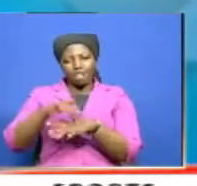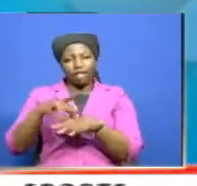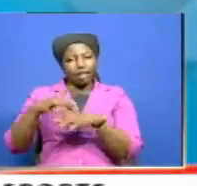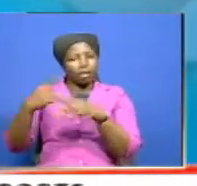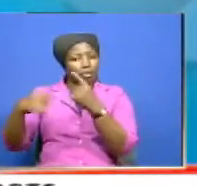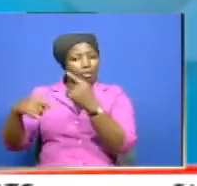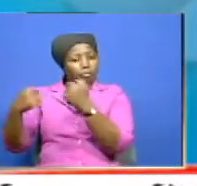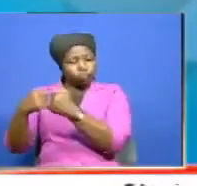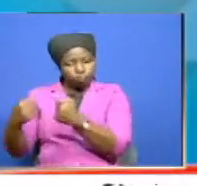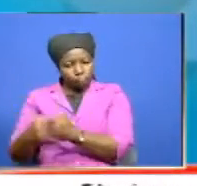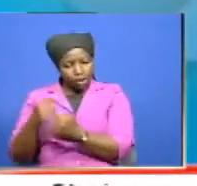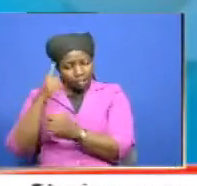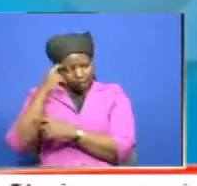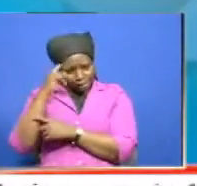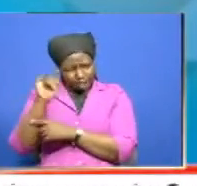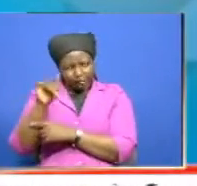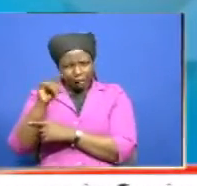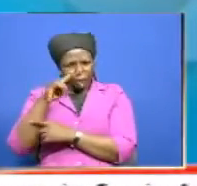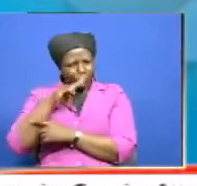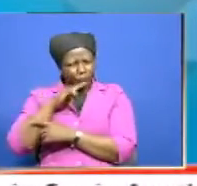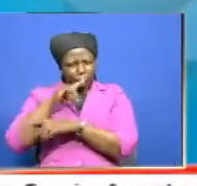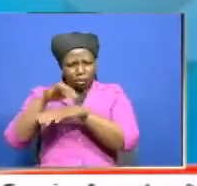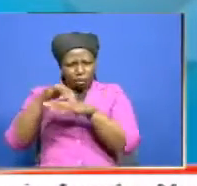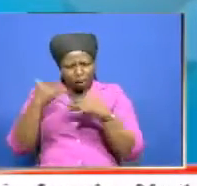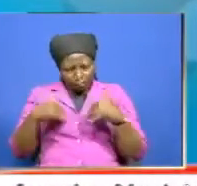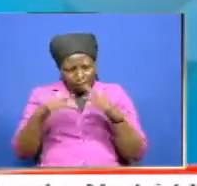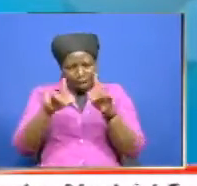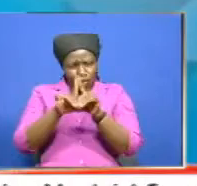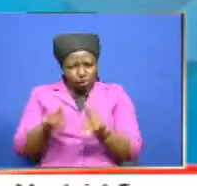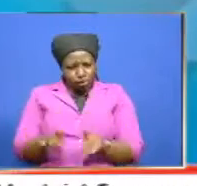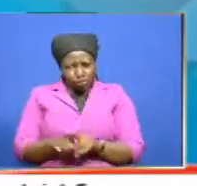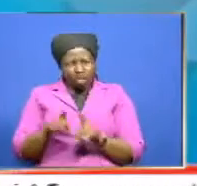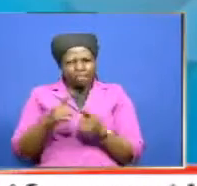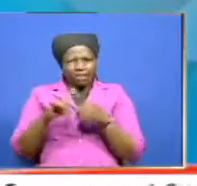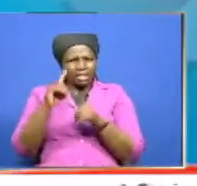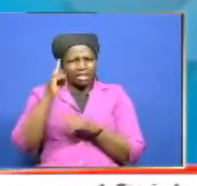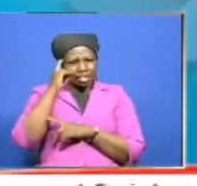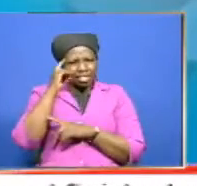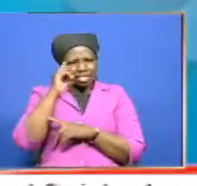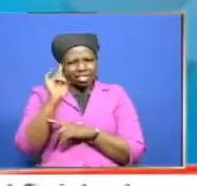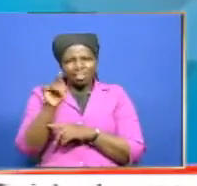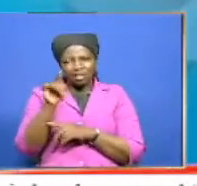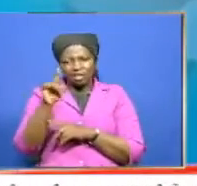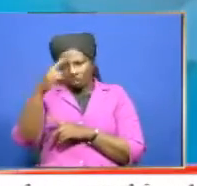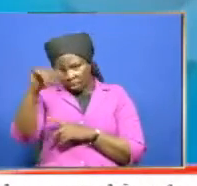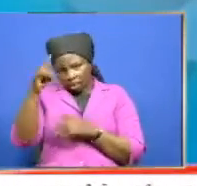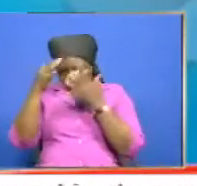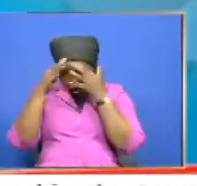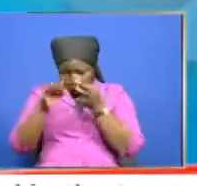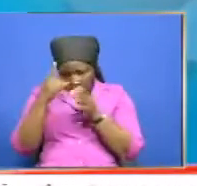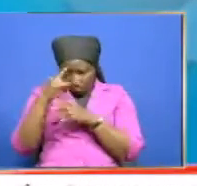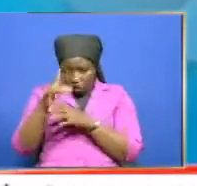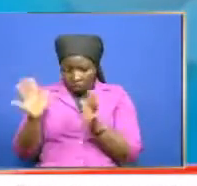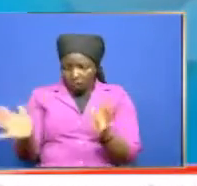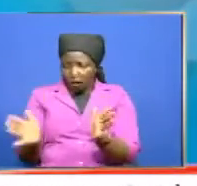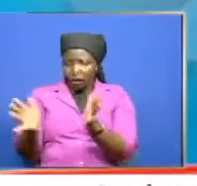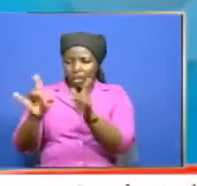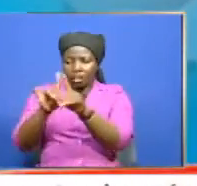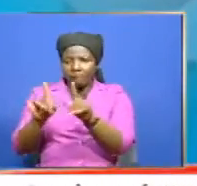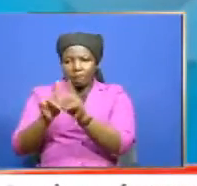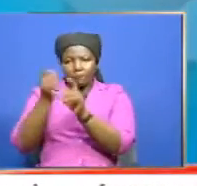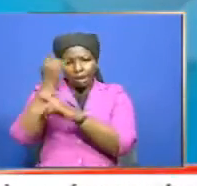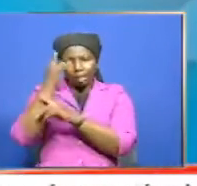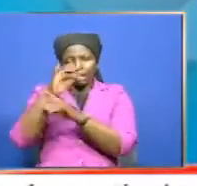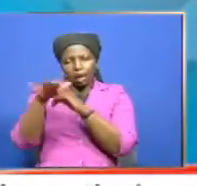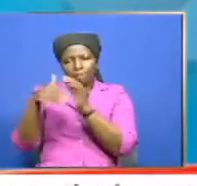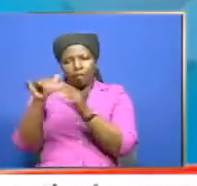and I think it's tough on the players as well. But I think it was, you know, it was the right decision, you know, for the welfare and understanding of all the other